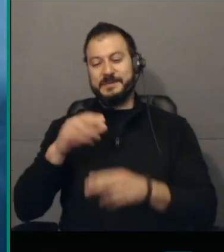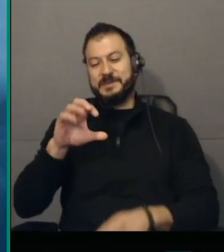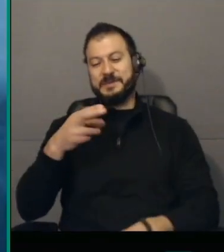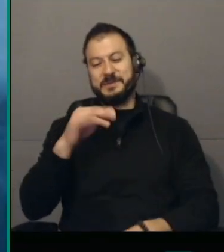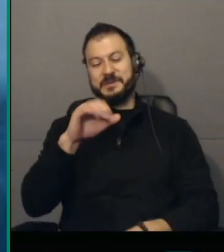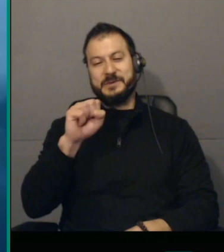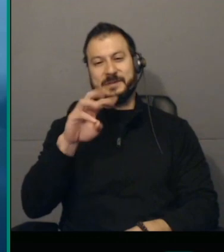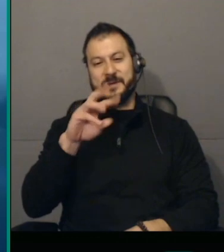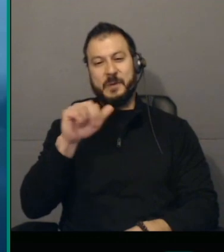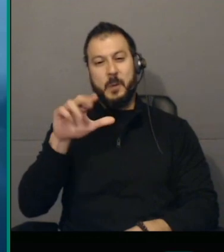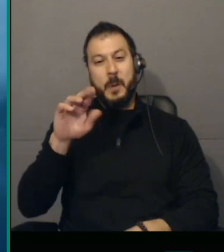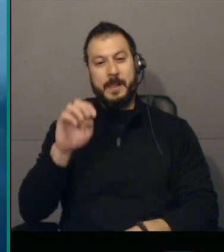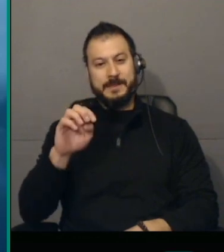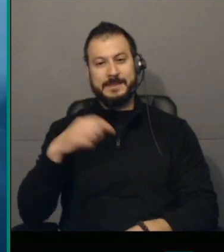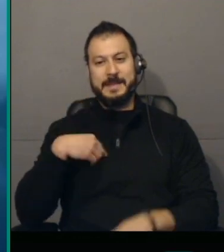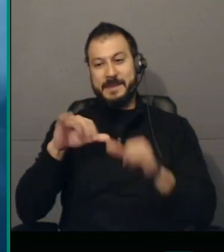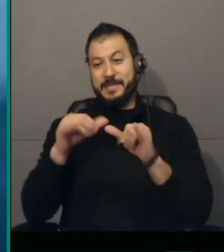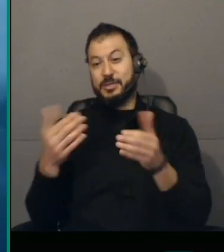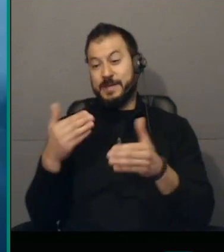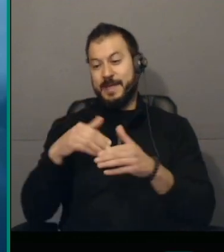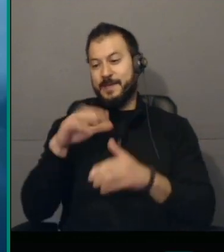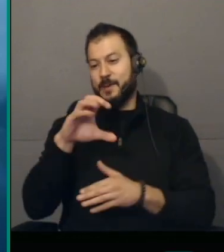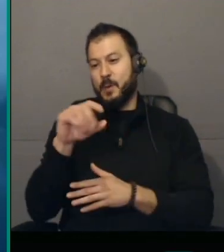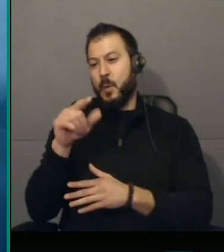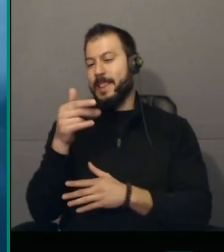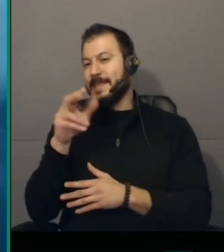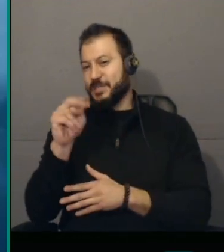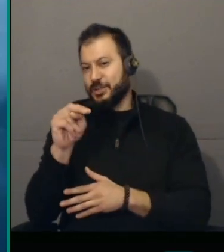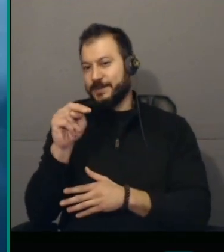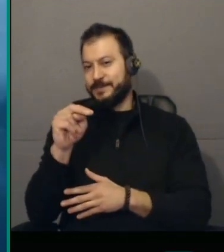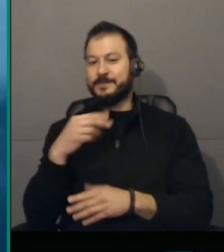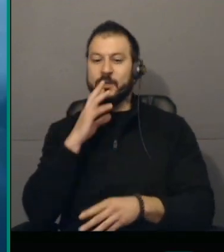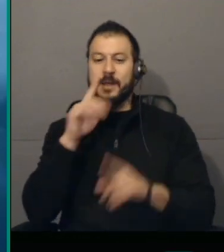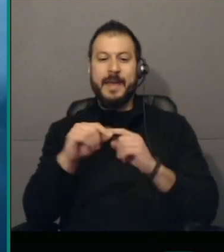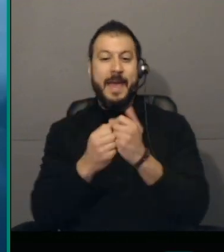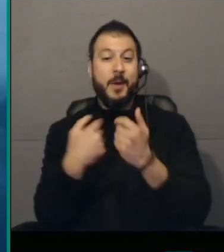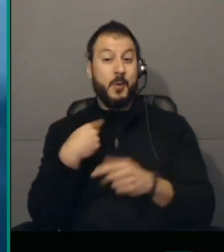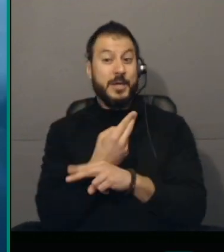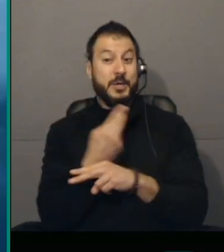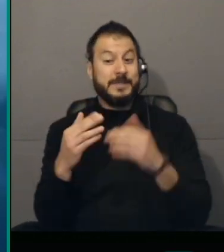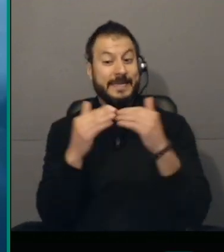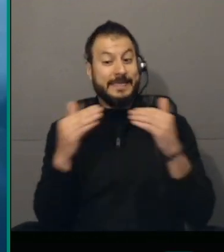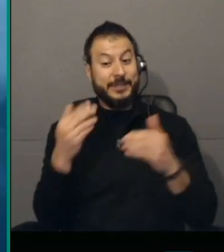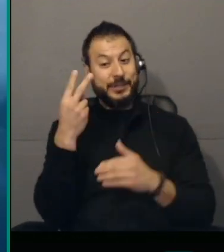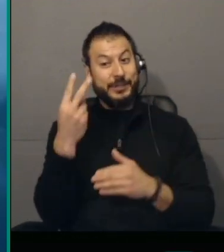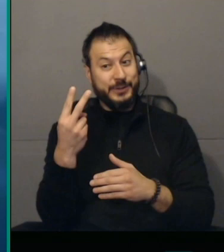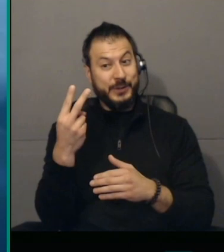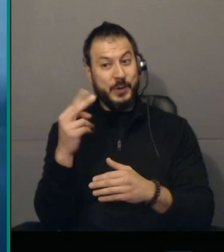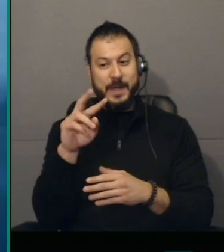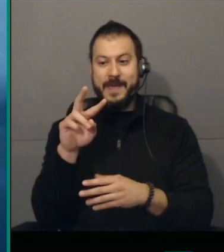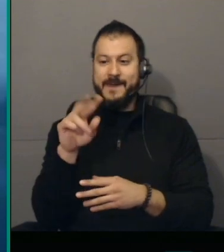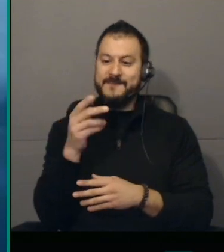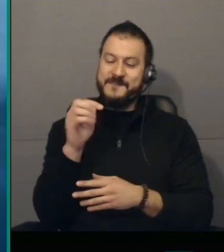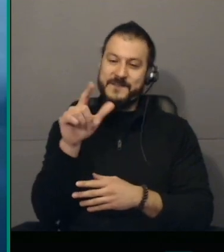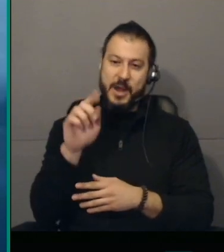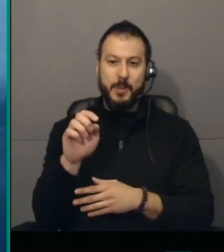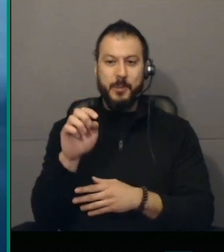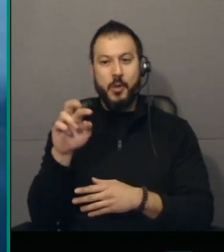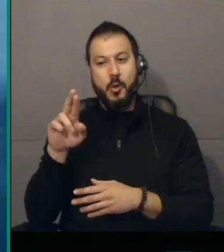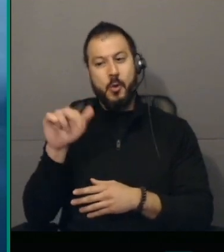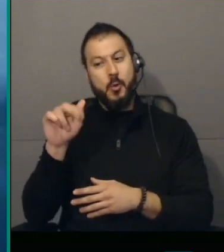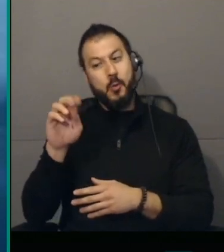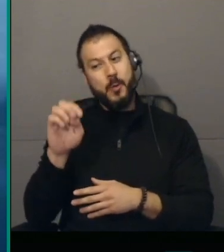Chris Wallis. I'm a rendering engineer at the Coalition. I'll be talking about how we use Tier 2 variable rate shading on the Xbox Series X and